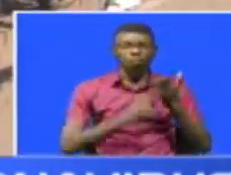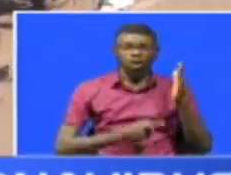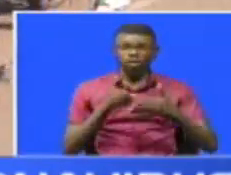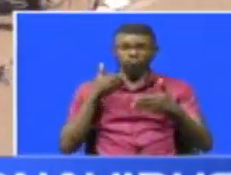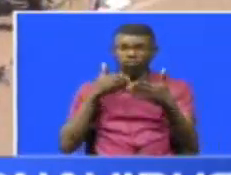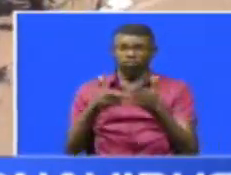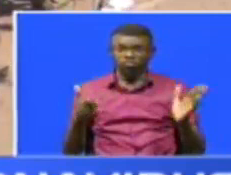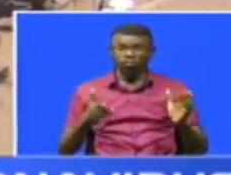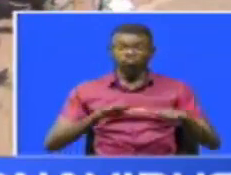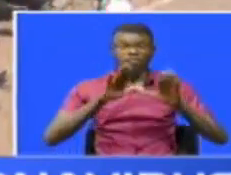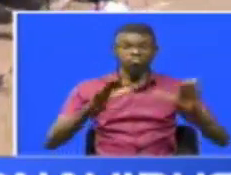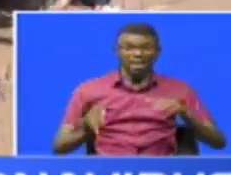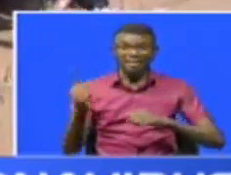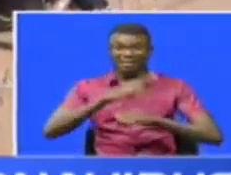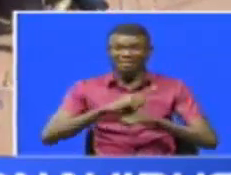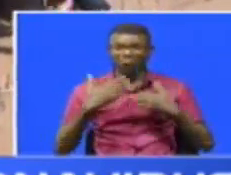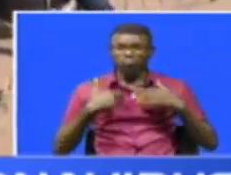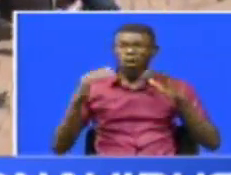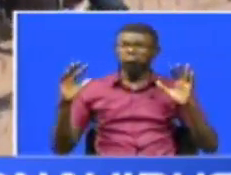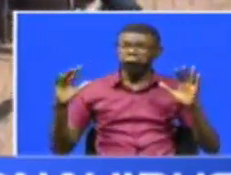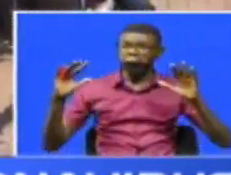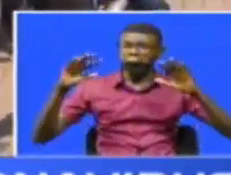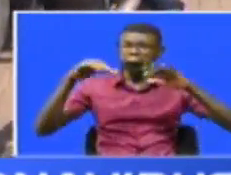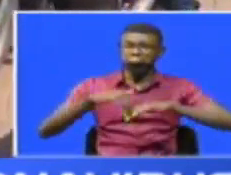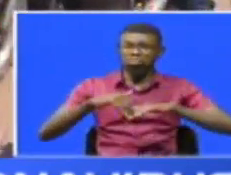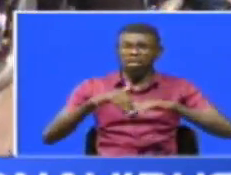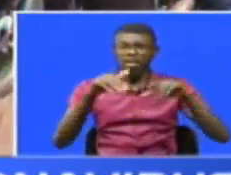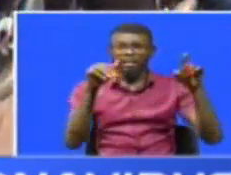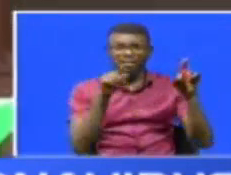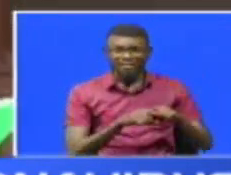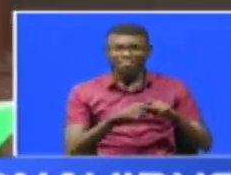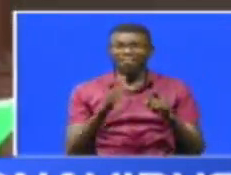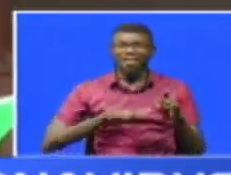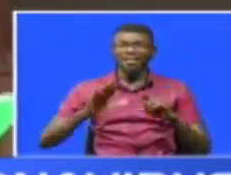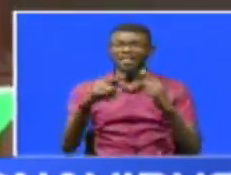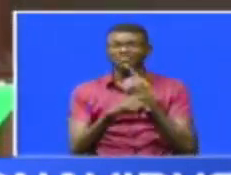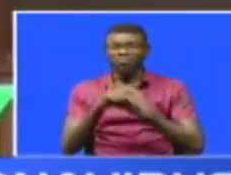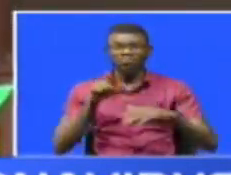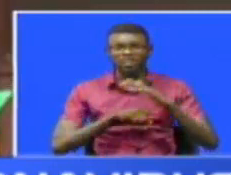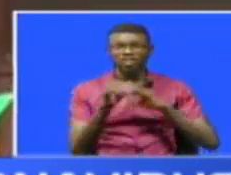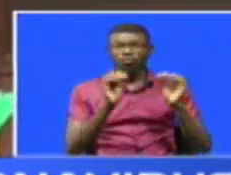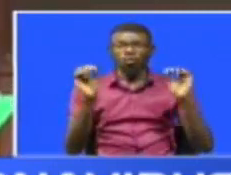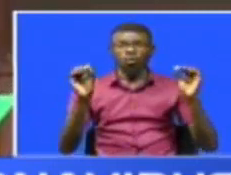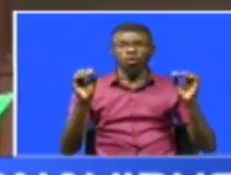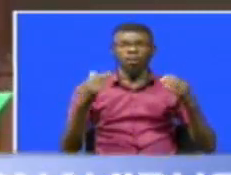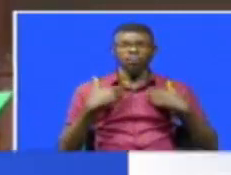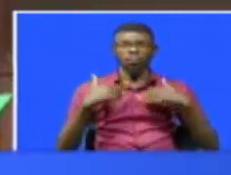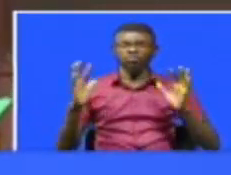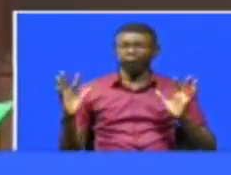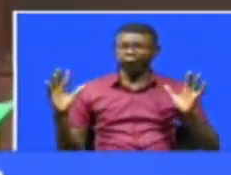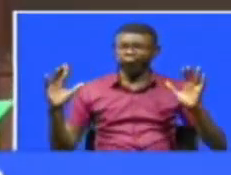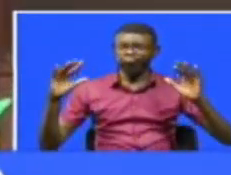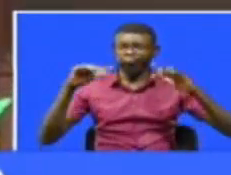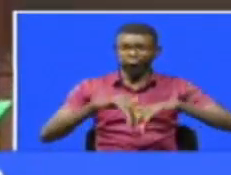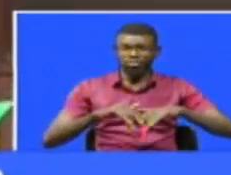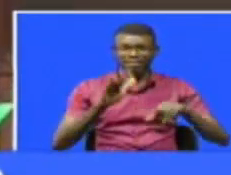on all market days, social gathering and congregating at miraa chewing joints. Mahali popote pale watu wanakusanyika kwa wengi,